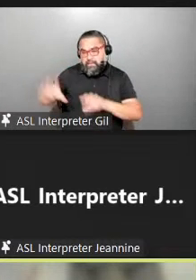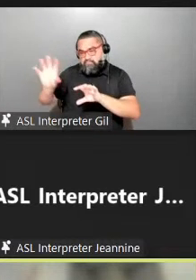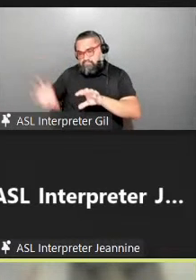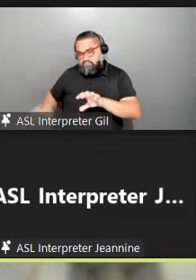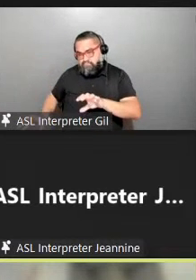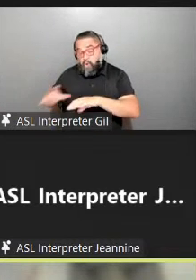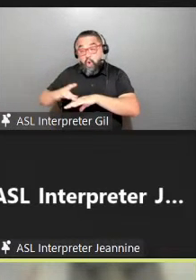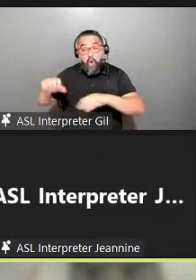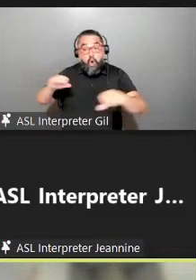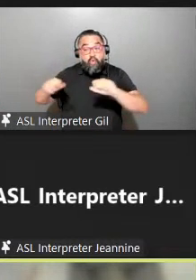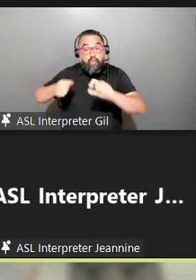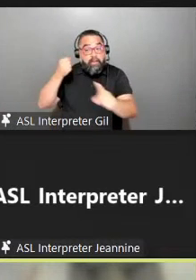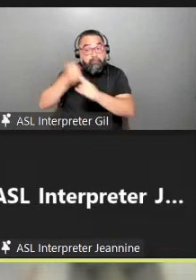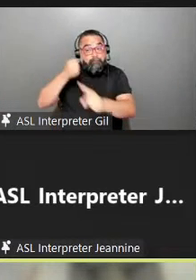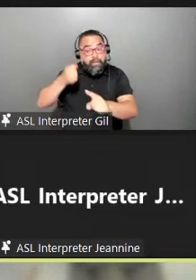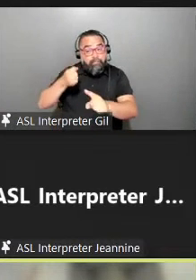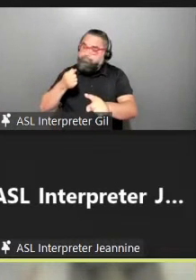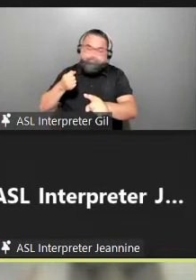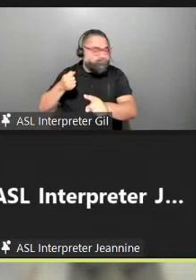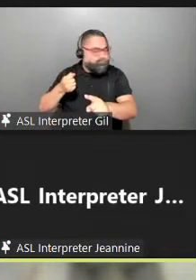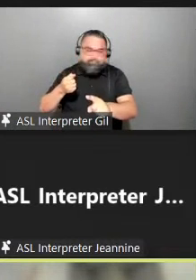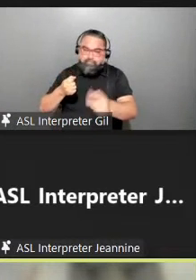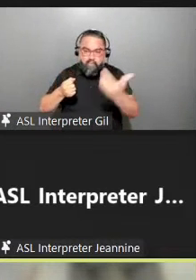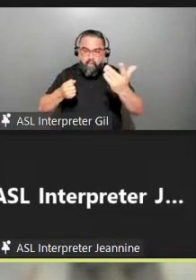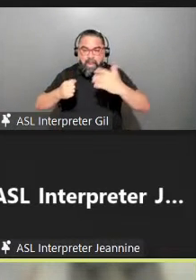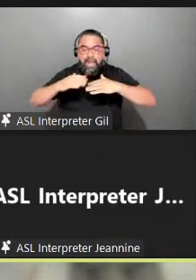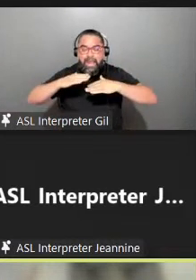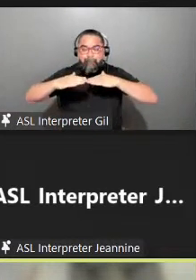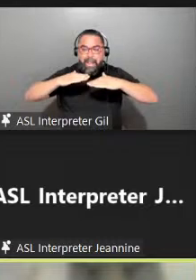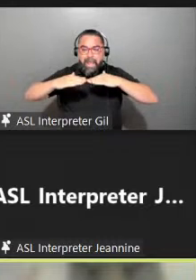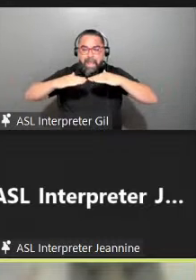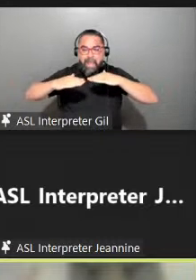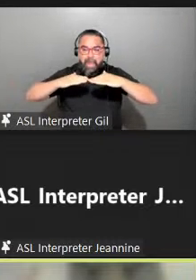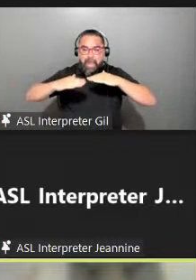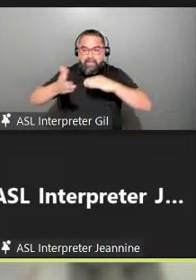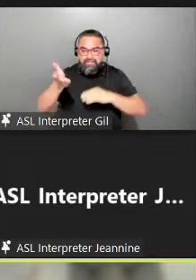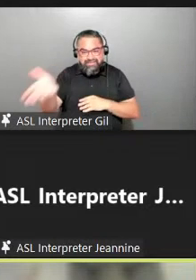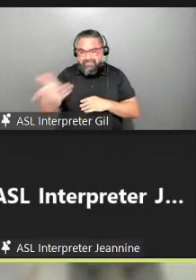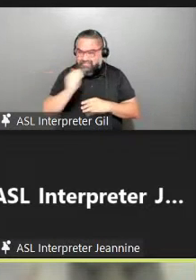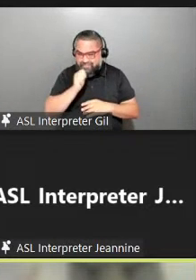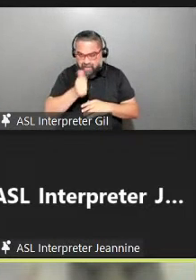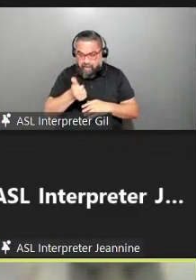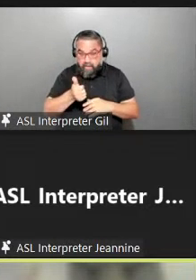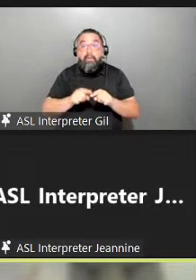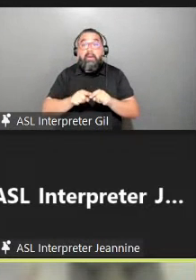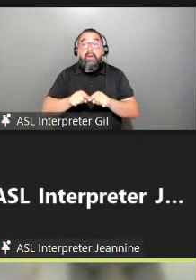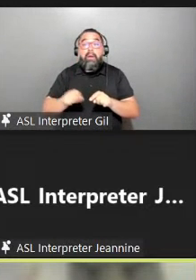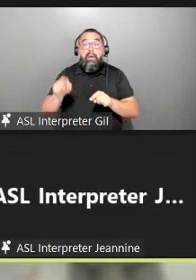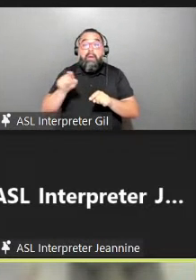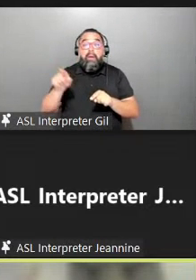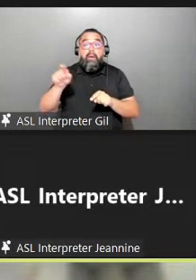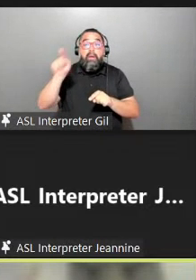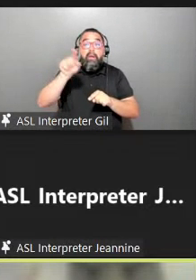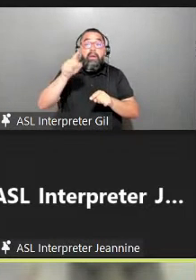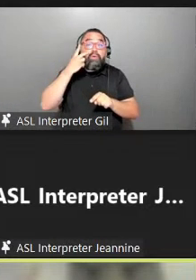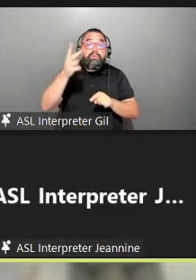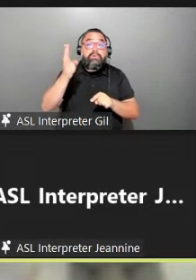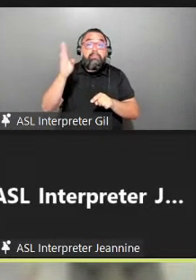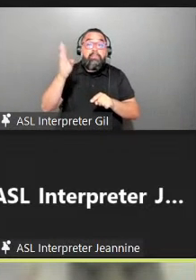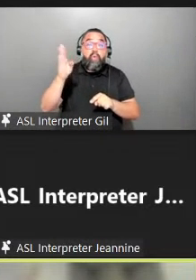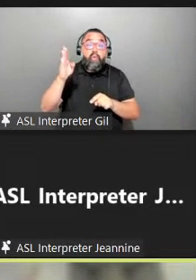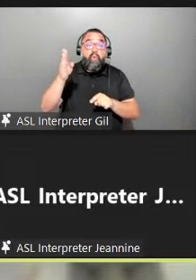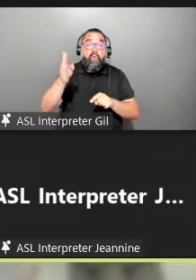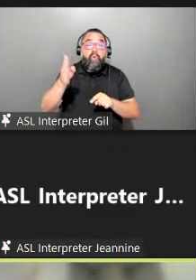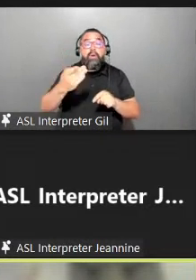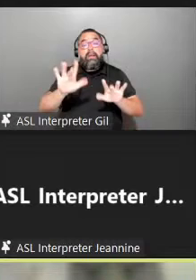earthquake activity there because that's not where the plates are acting. And then as you get up the scale a little bit, you see the blue areas, light